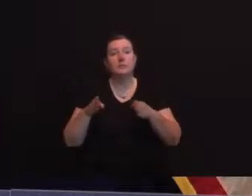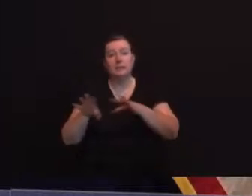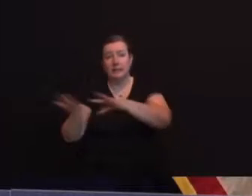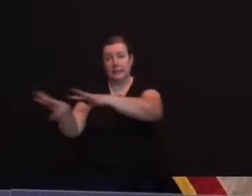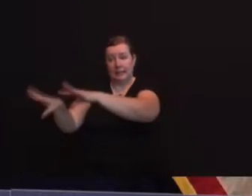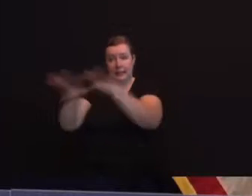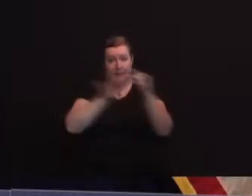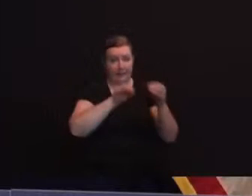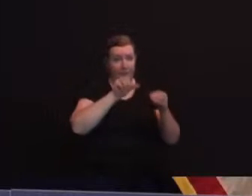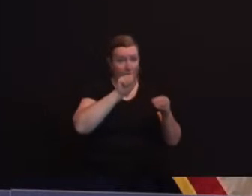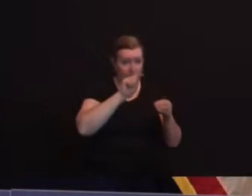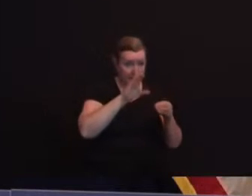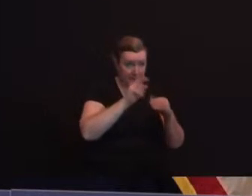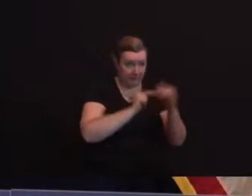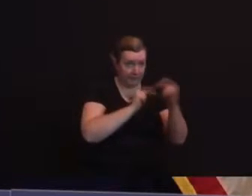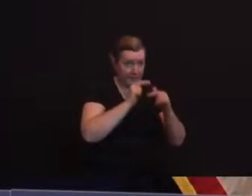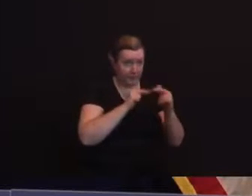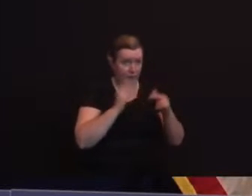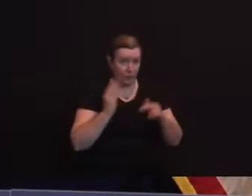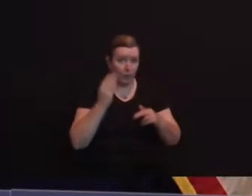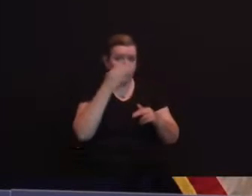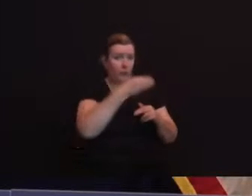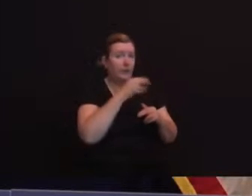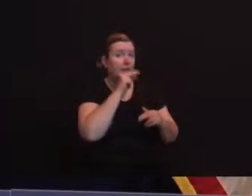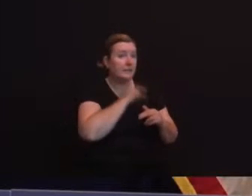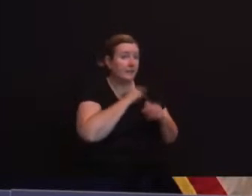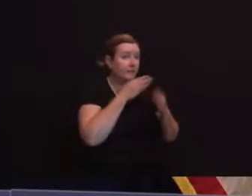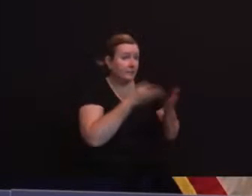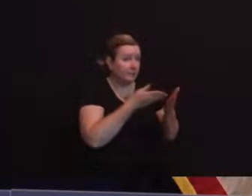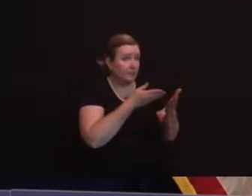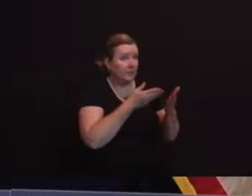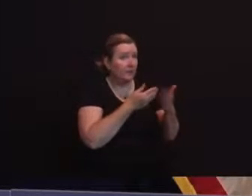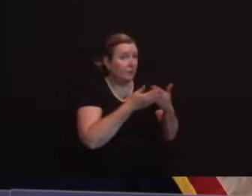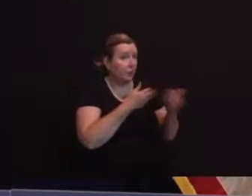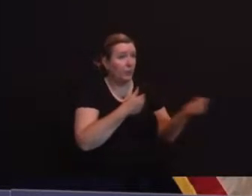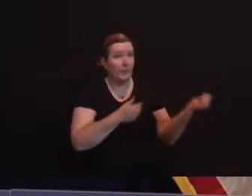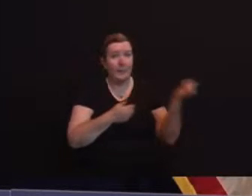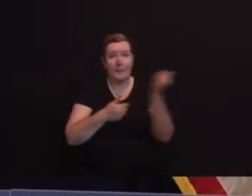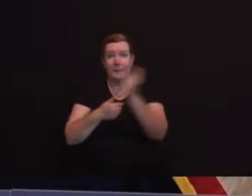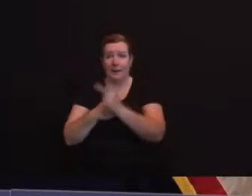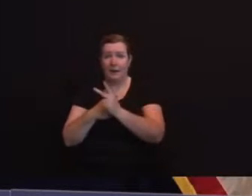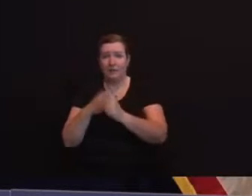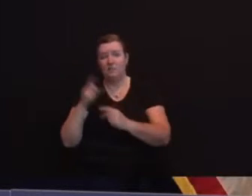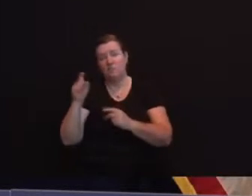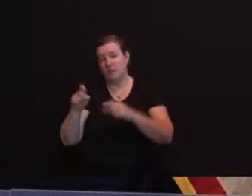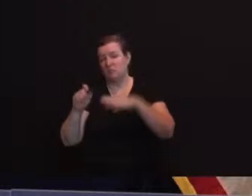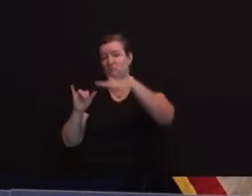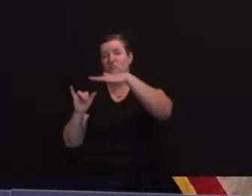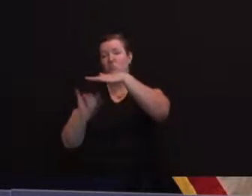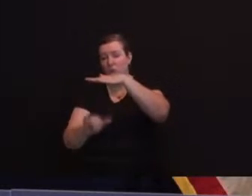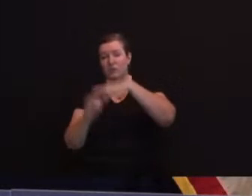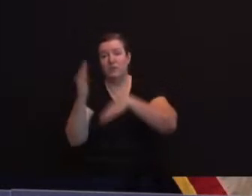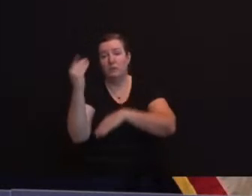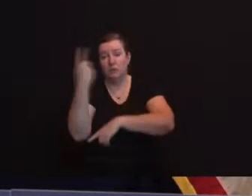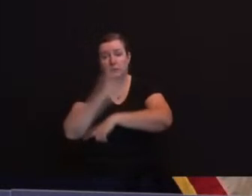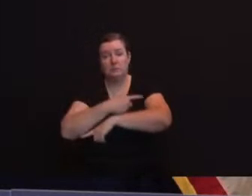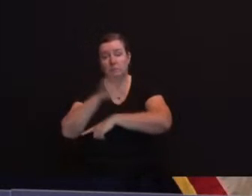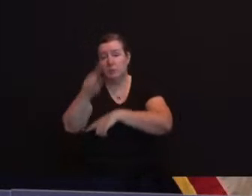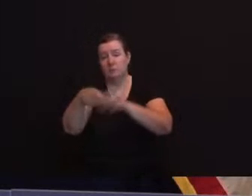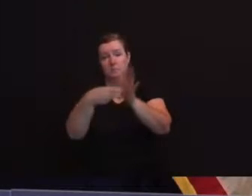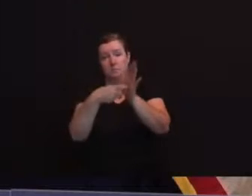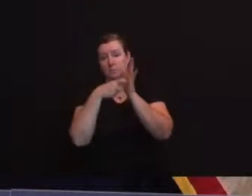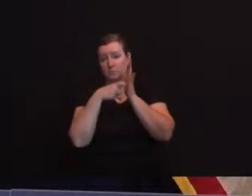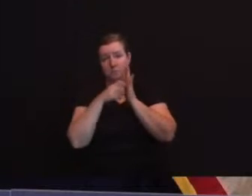back. If a resident lives in a private residence or room, the resident may be quarantined in their private residence or